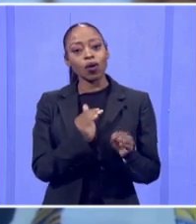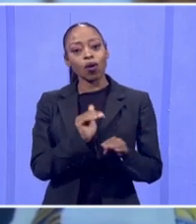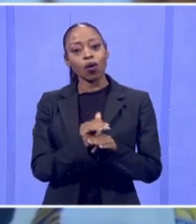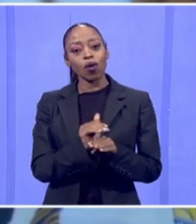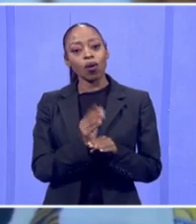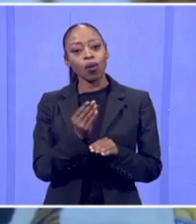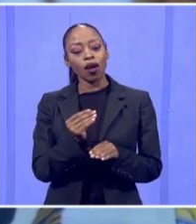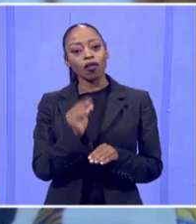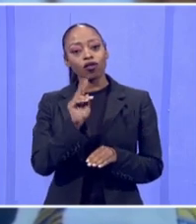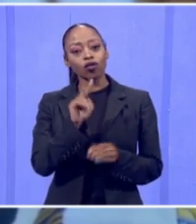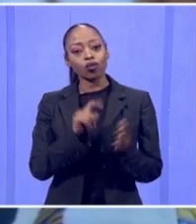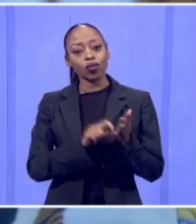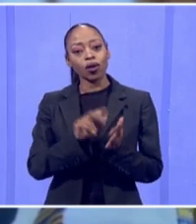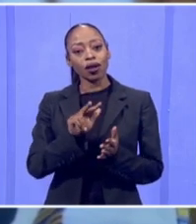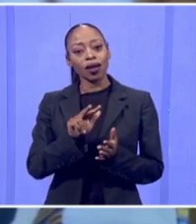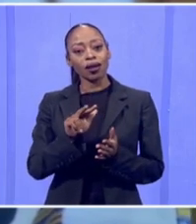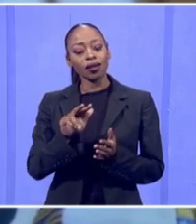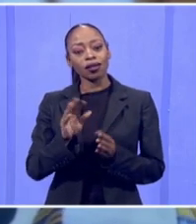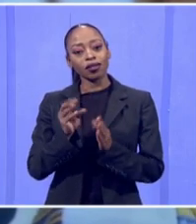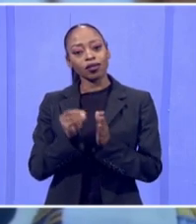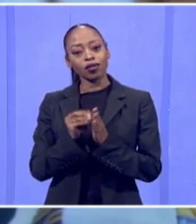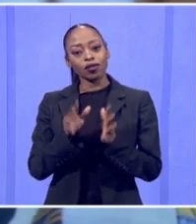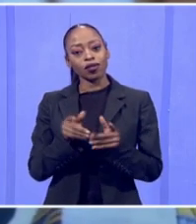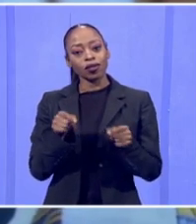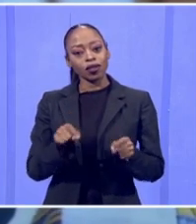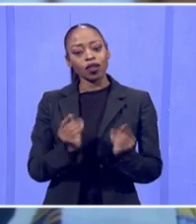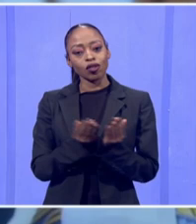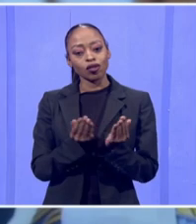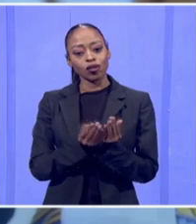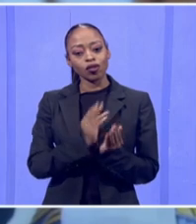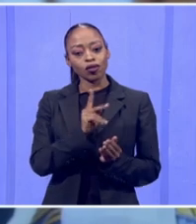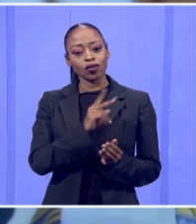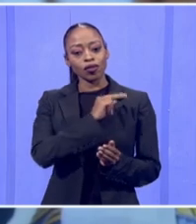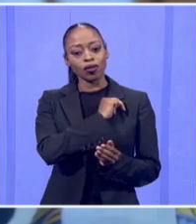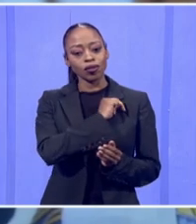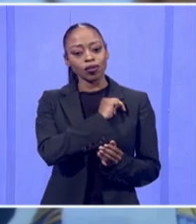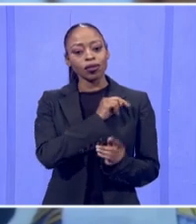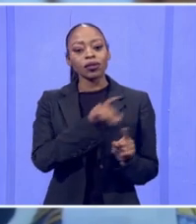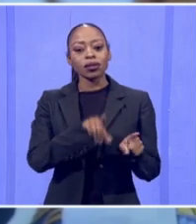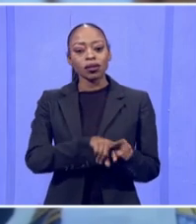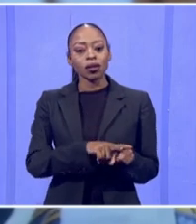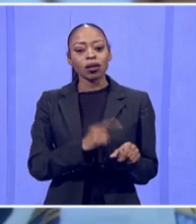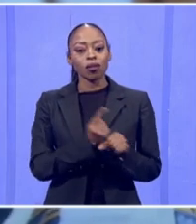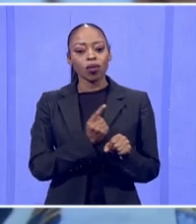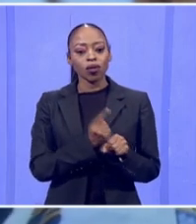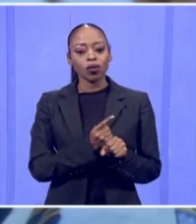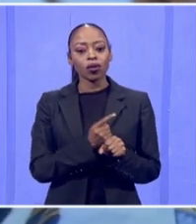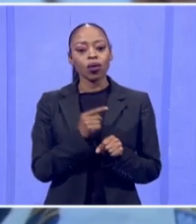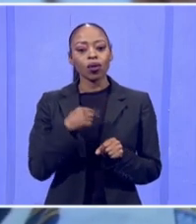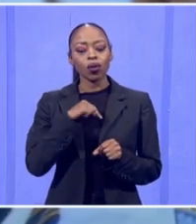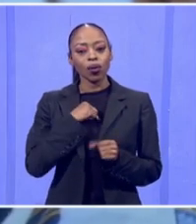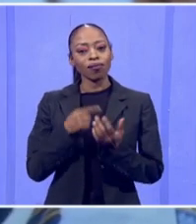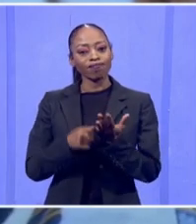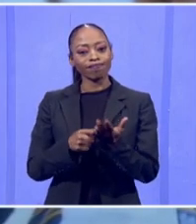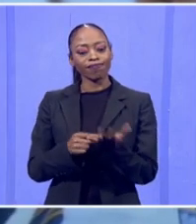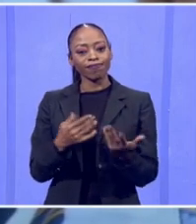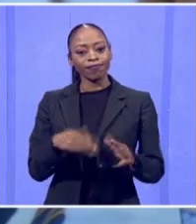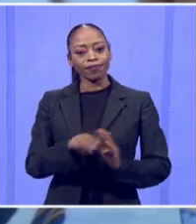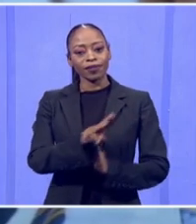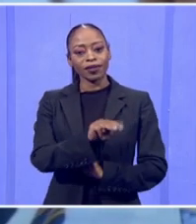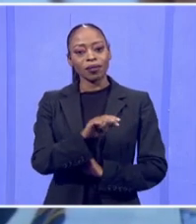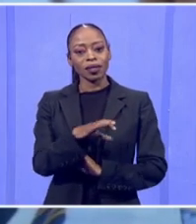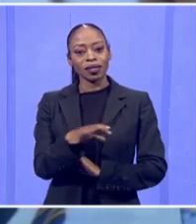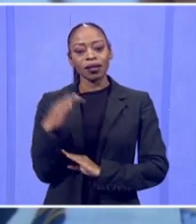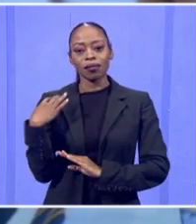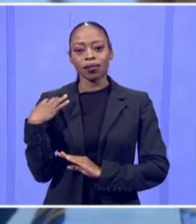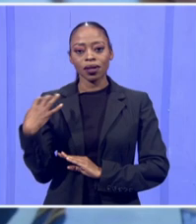2.8 learners in the schools in KwaZulu-Natal. And we've been discussing with the MEC minister to